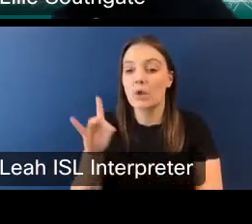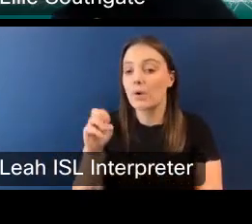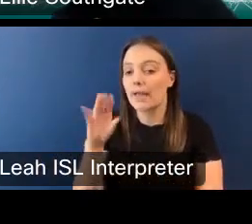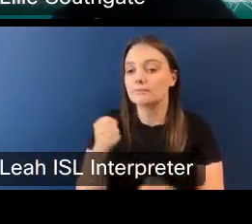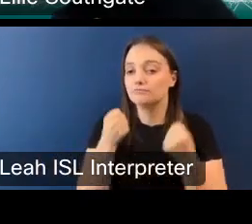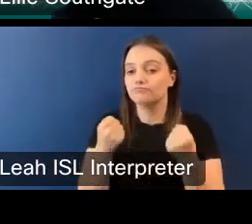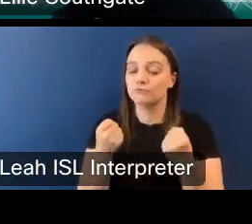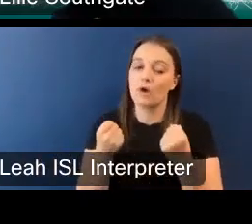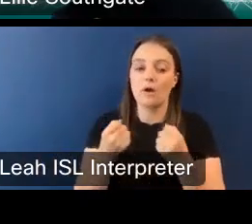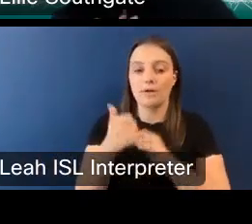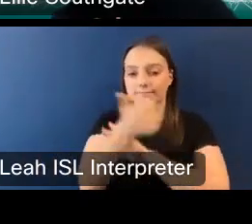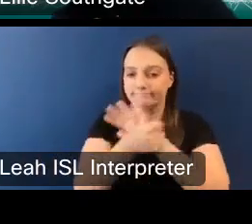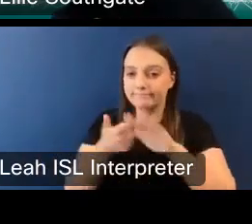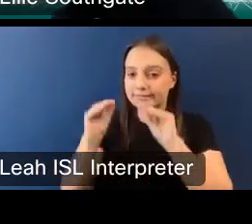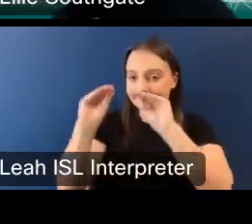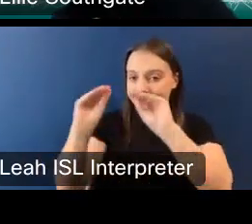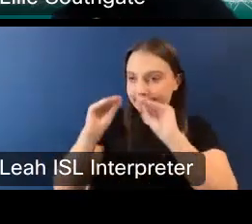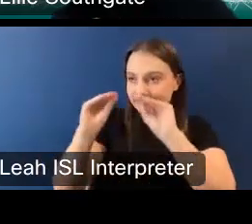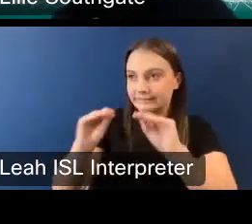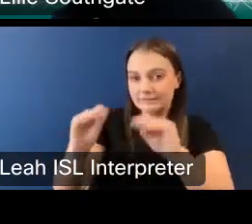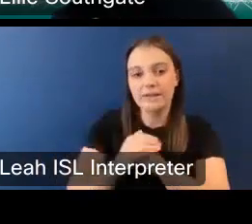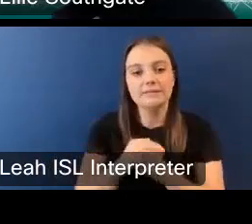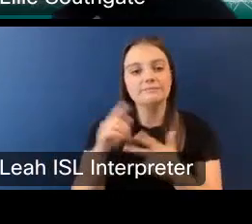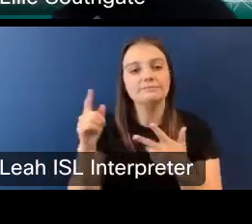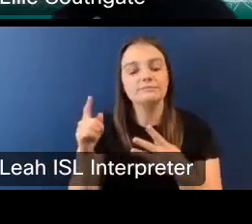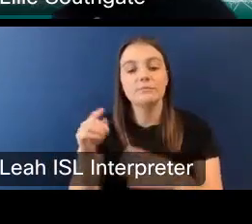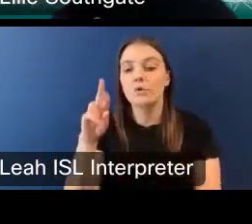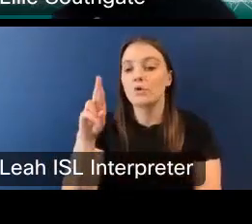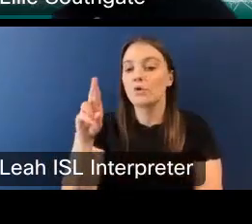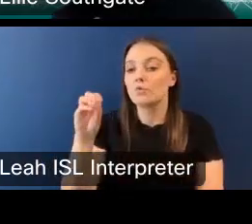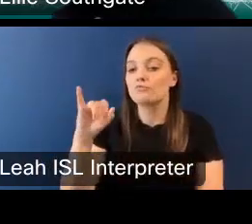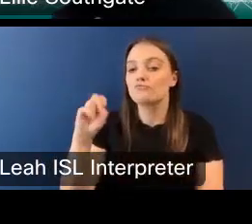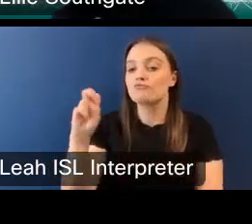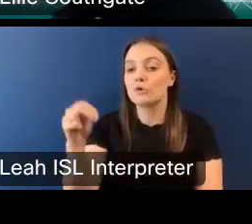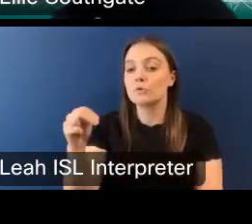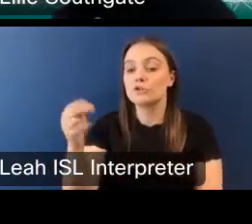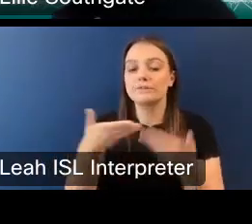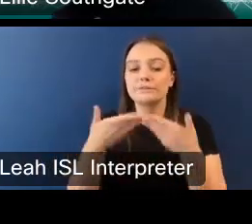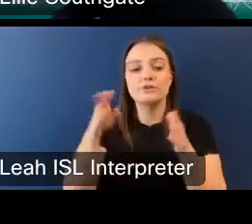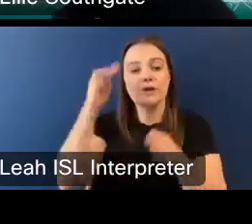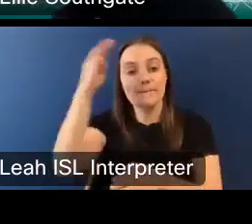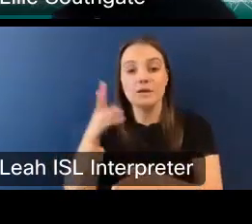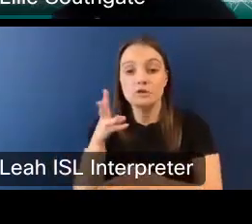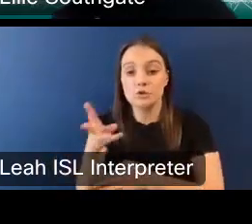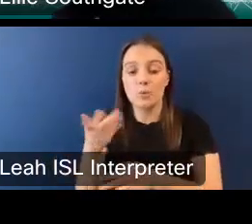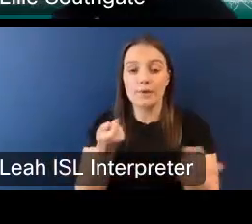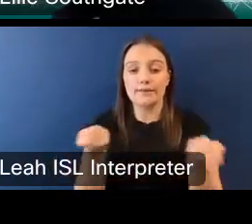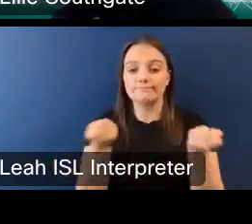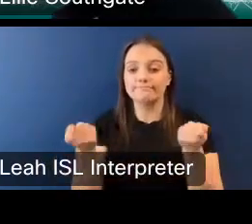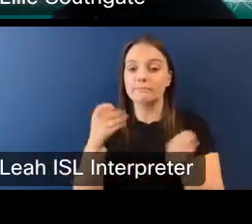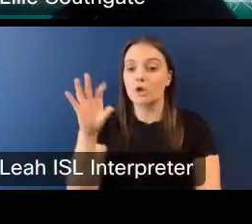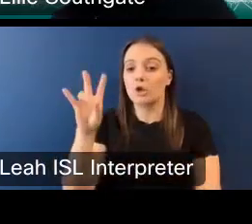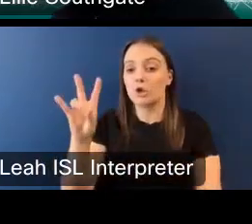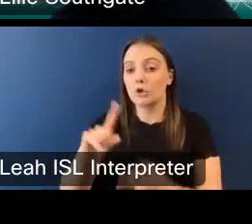and educator. Roisin, our general manager, will be comparing the Q&A at the end, and we're led